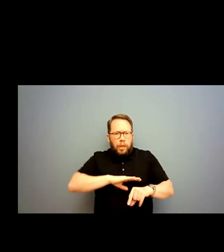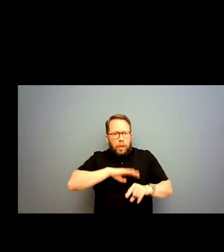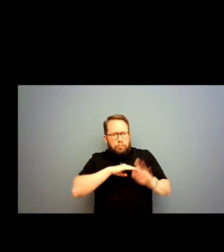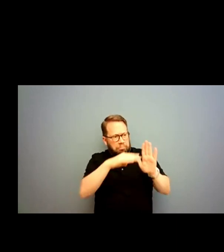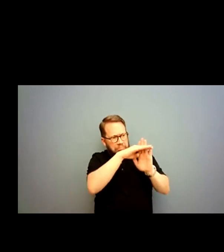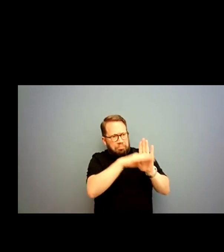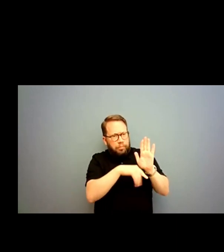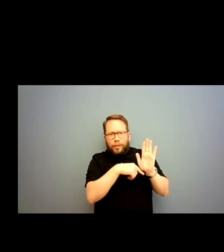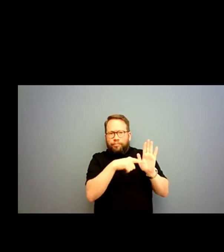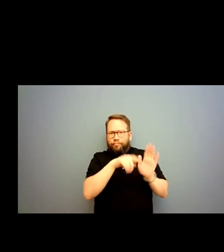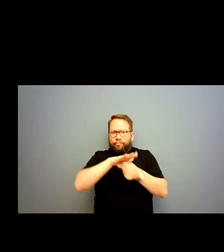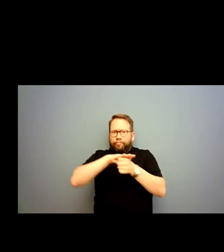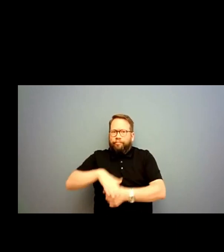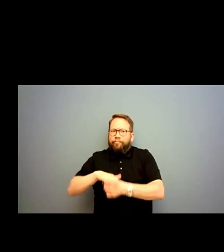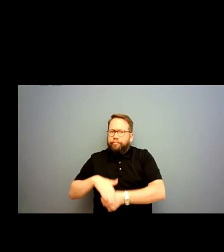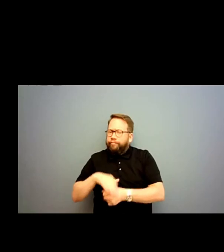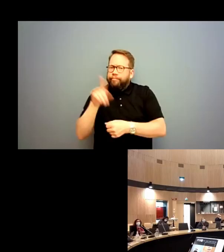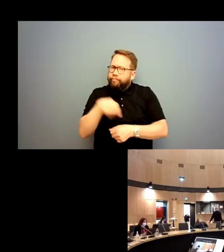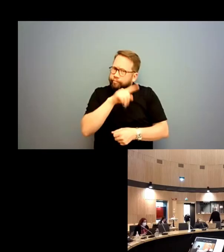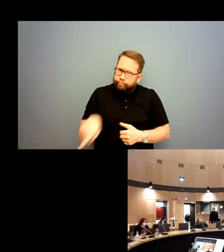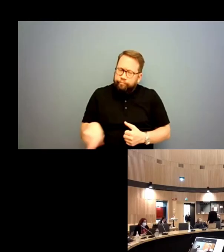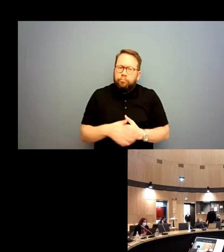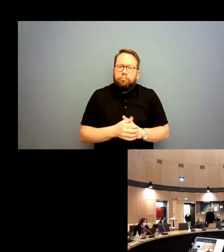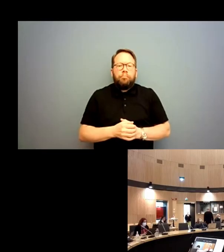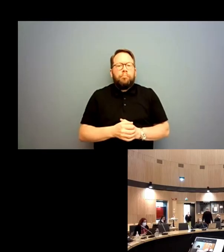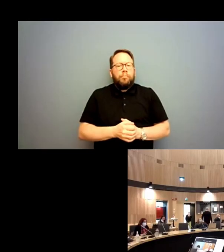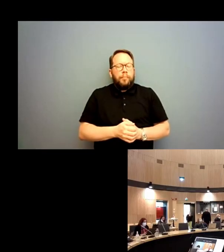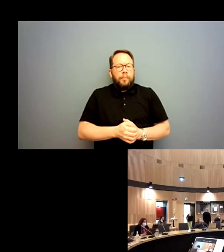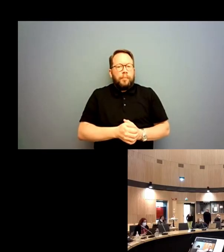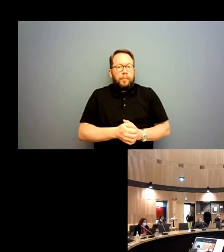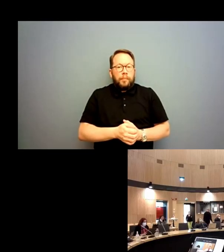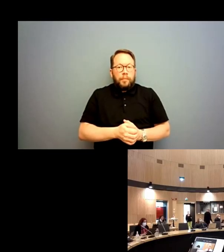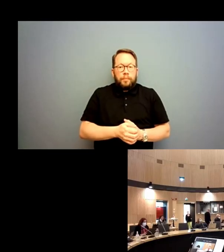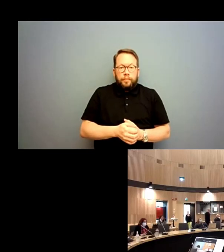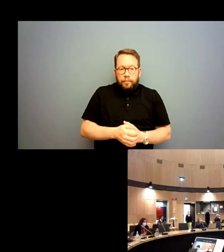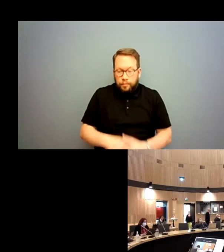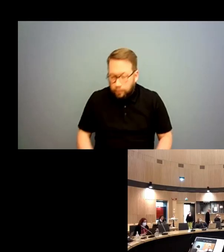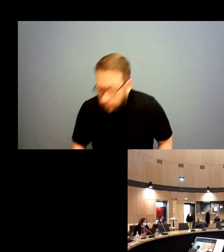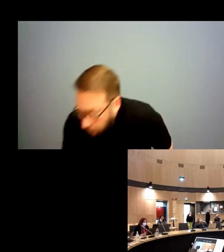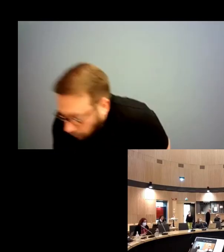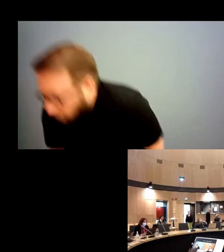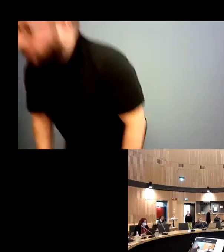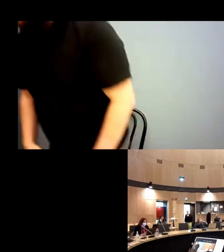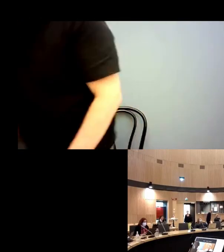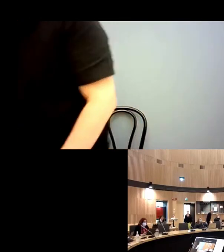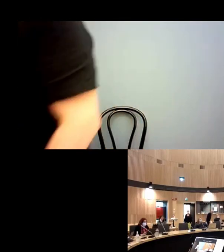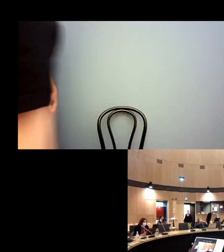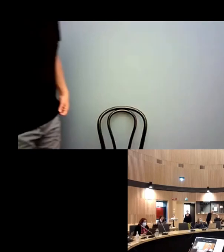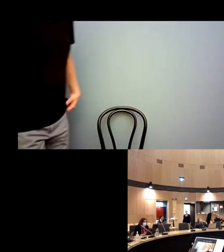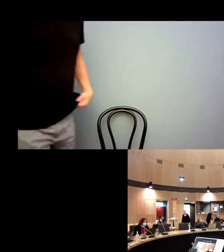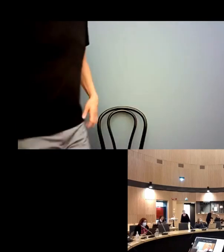Thank you. There is one more question in the chat. It's from Margareta Utiek from the University in